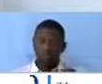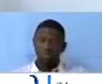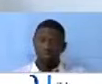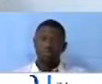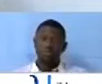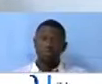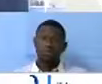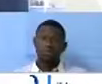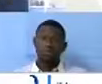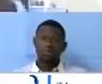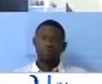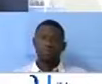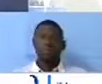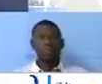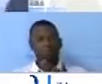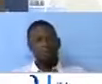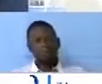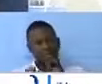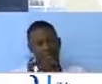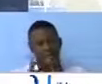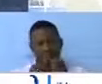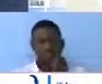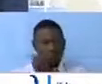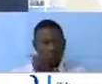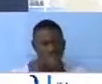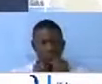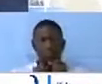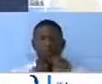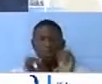Explain the situation so that the commission would understand.